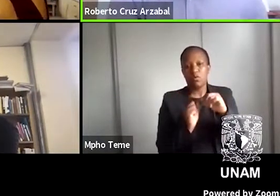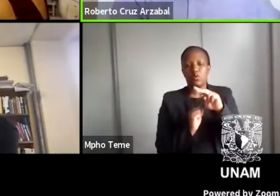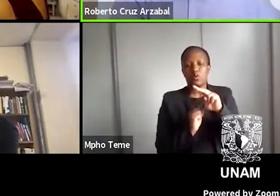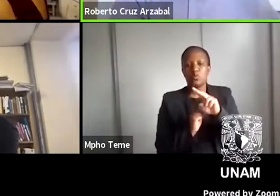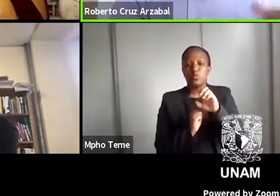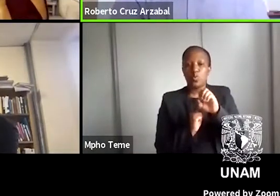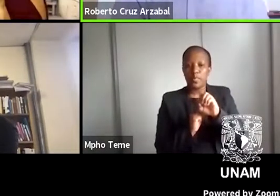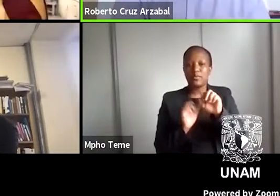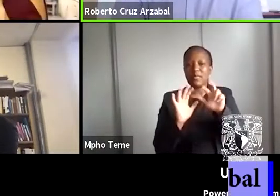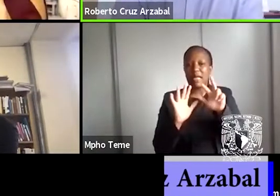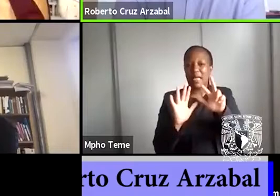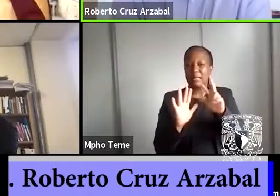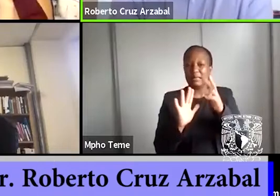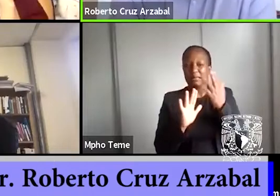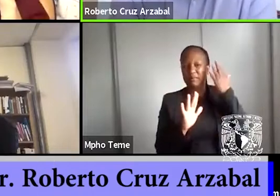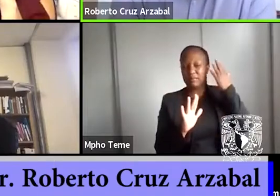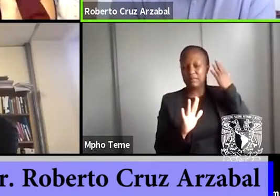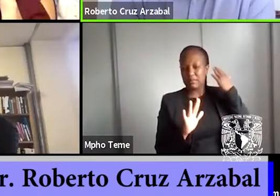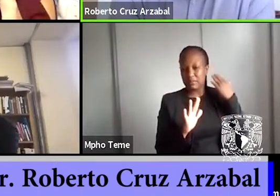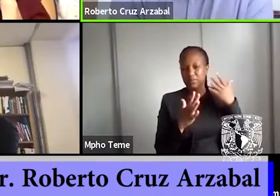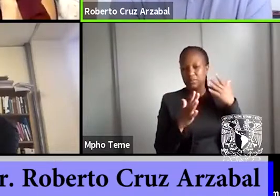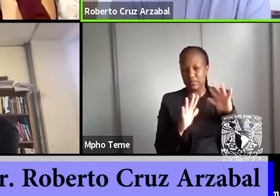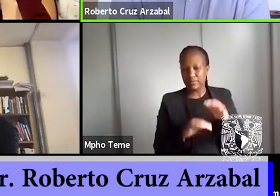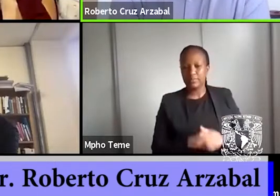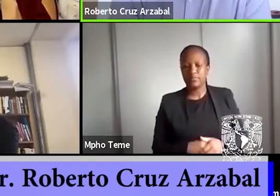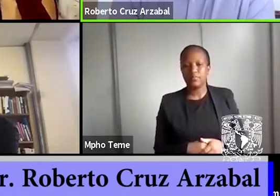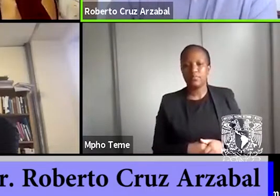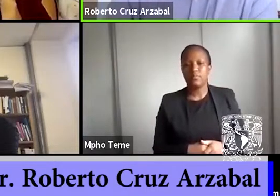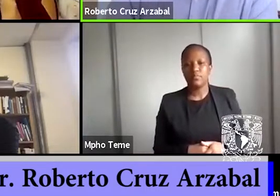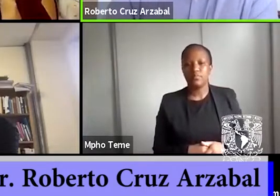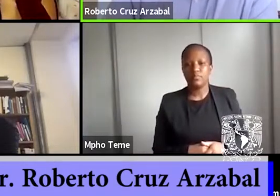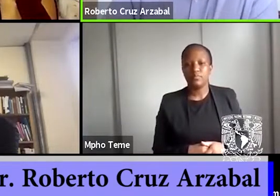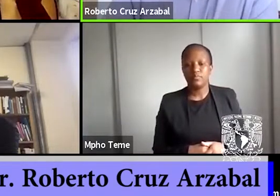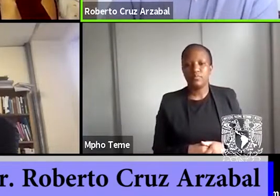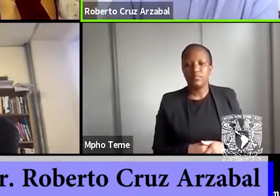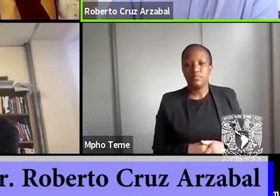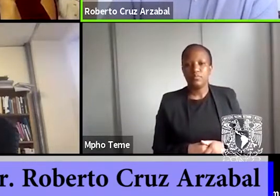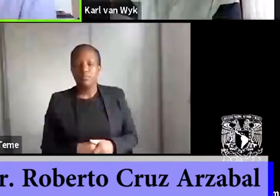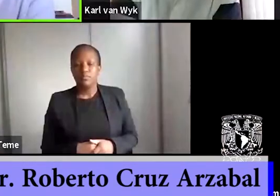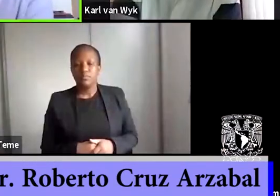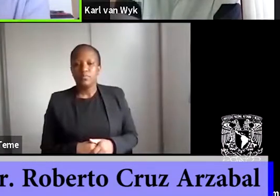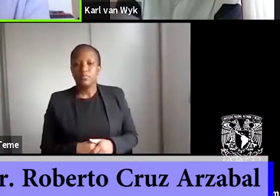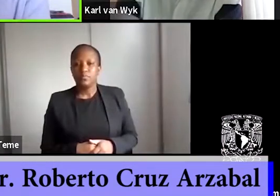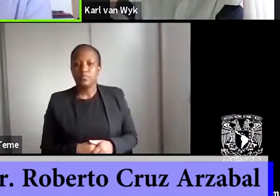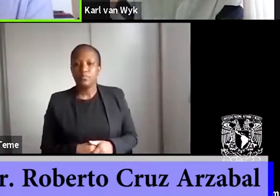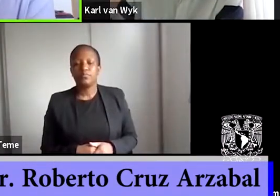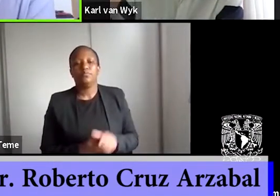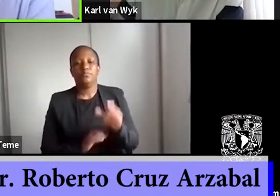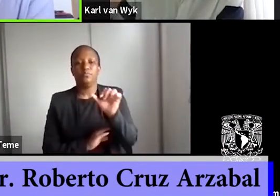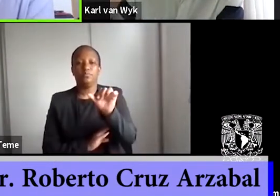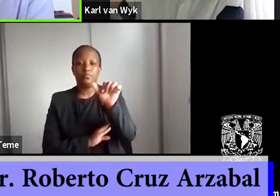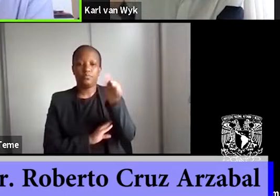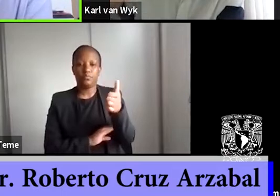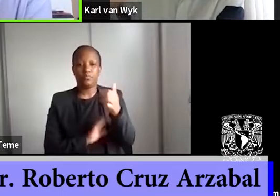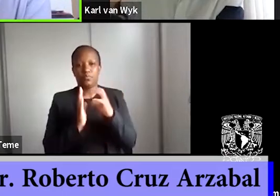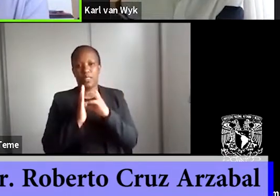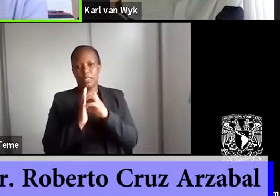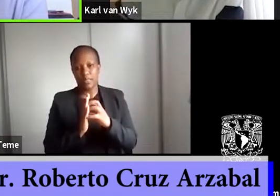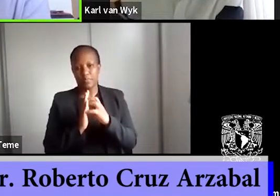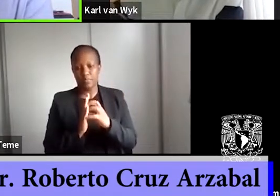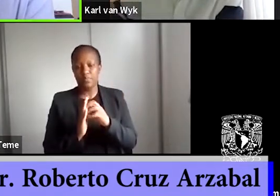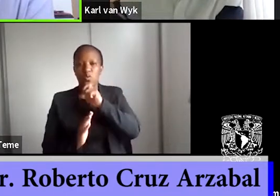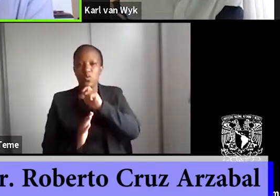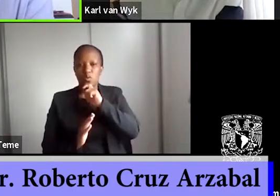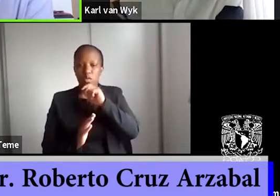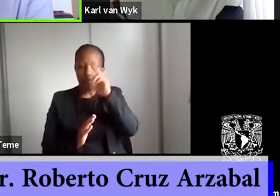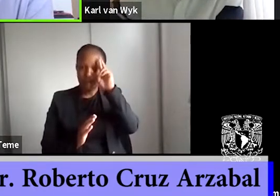a very complex inner monologue in the prose of Fernando del Paso. Another example of these uses of memory and minor